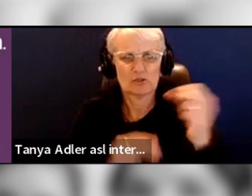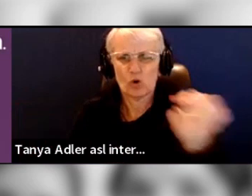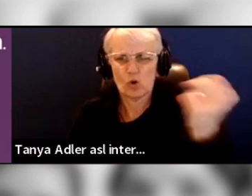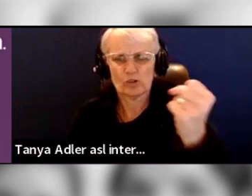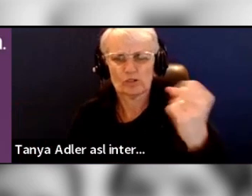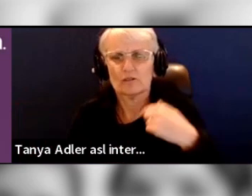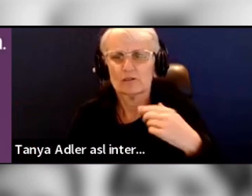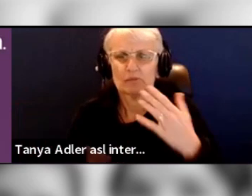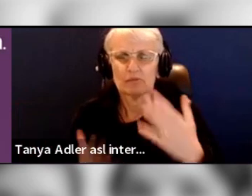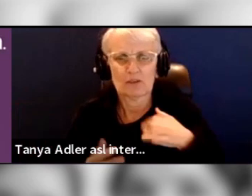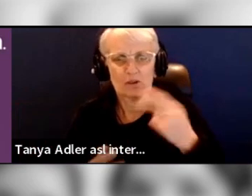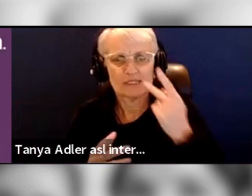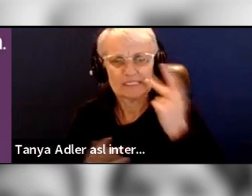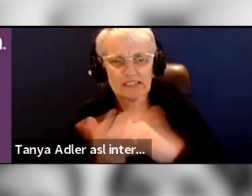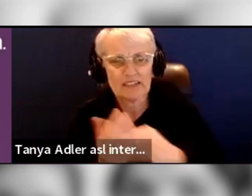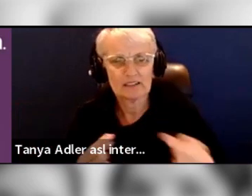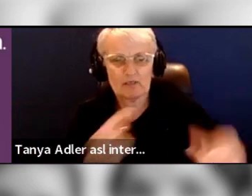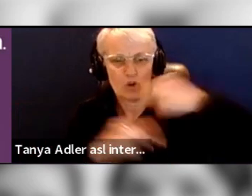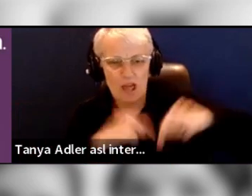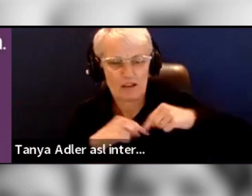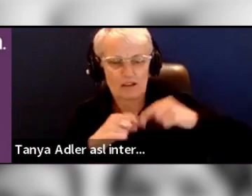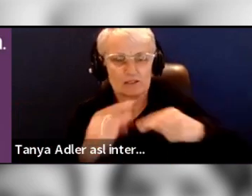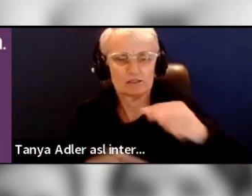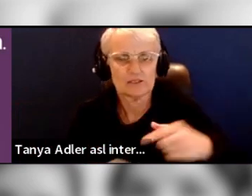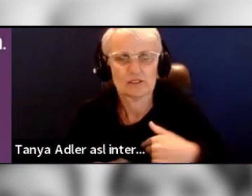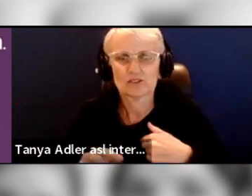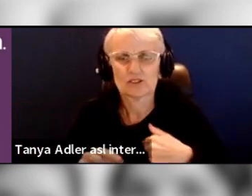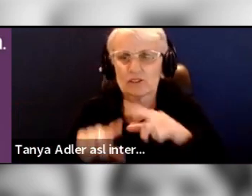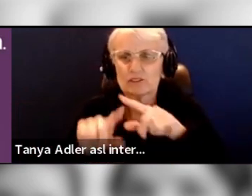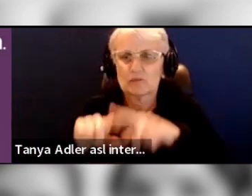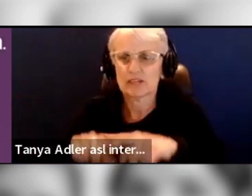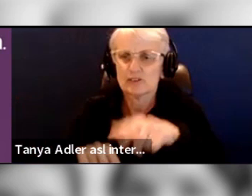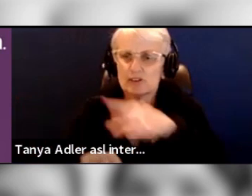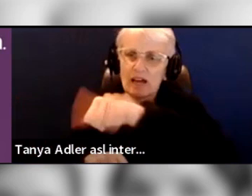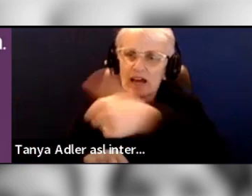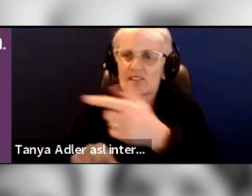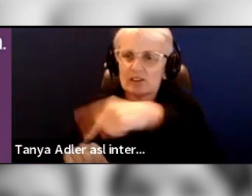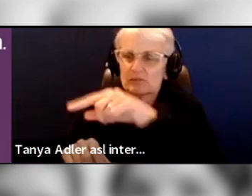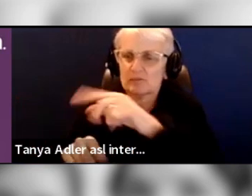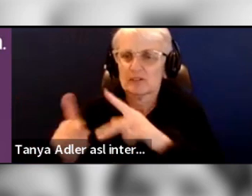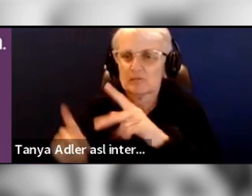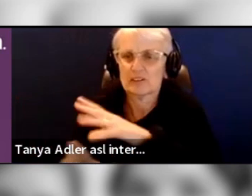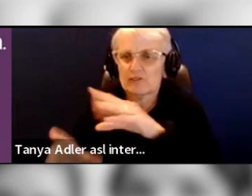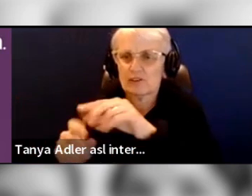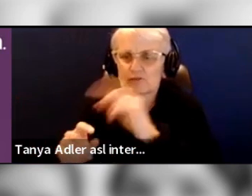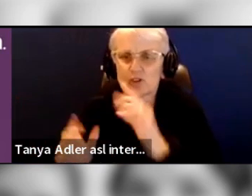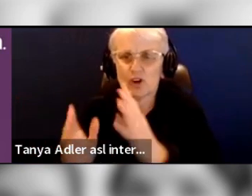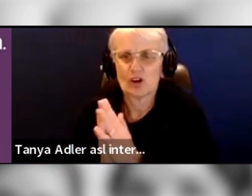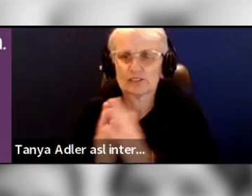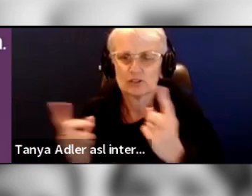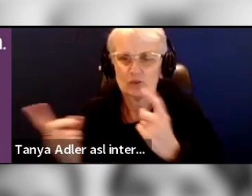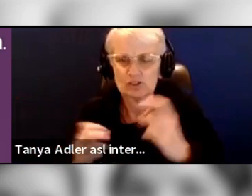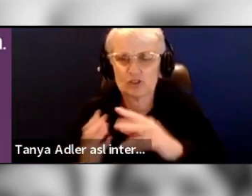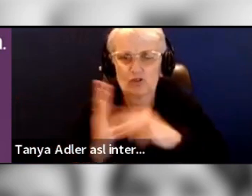forth and people want to see something in particular. So I'm going to lean on my colleagues on the call to get people to ask their question or